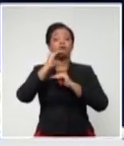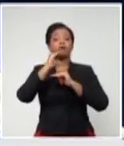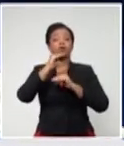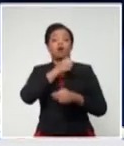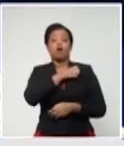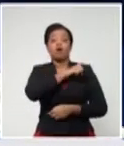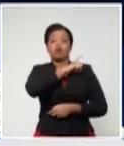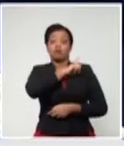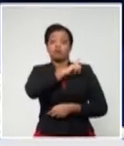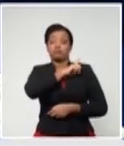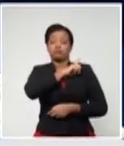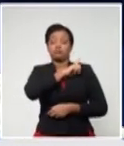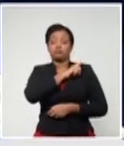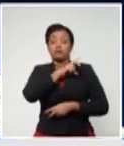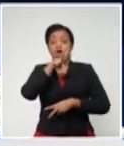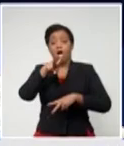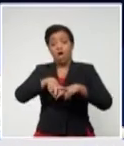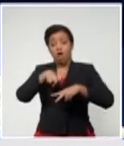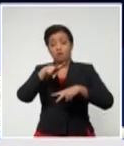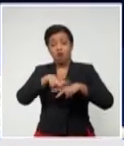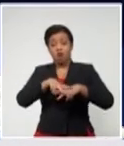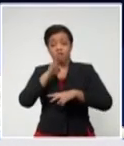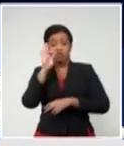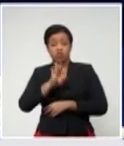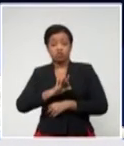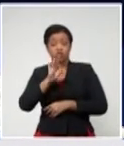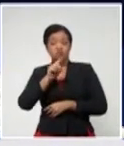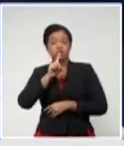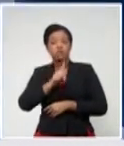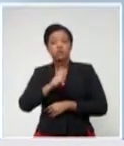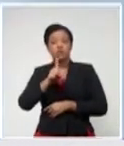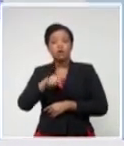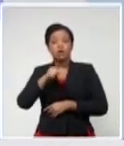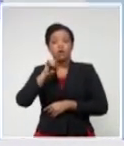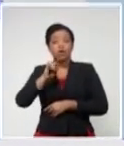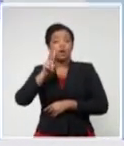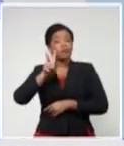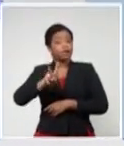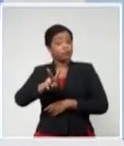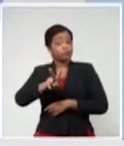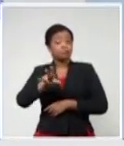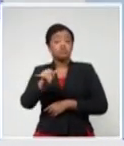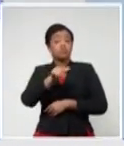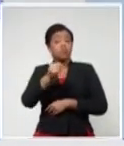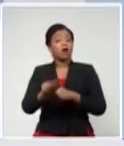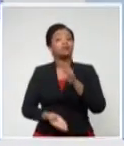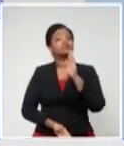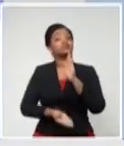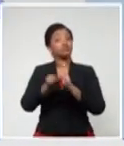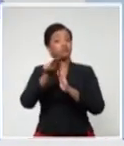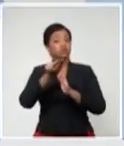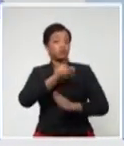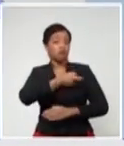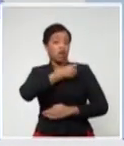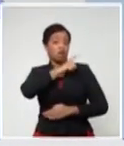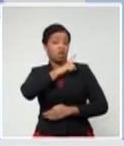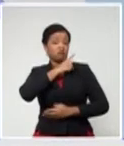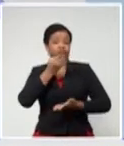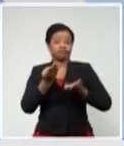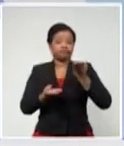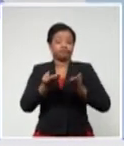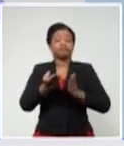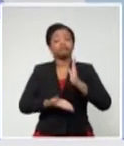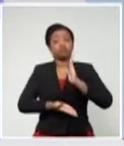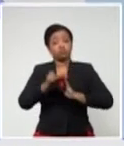yesterday's figure. Meanwhile, Artemisa, with a rate of 4.47, currently has the highest in